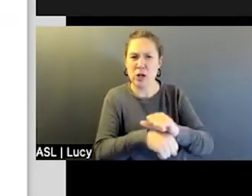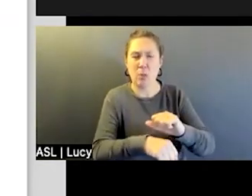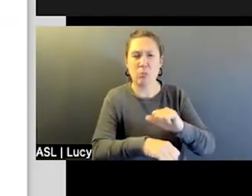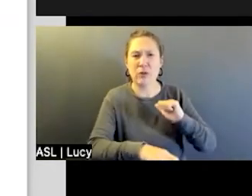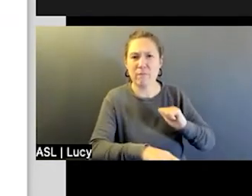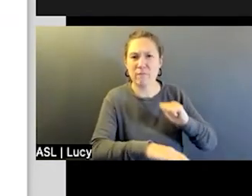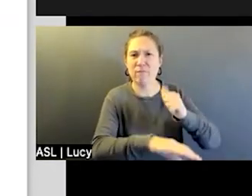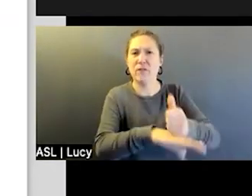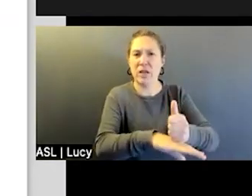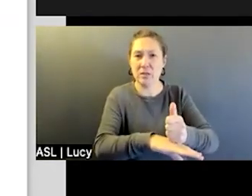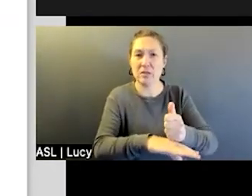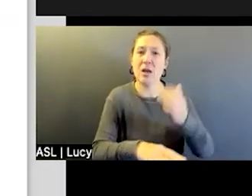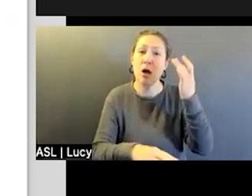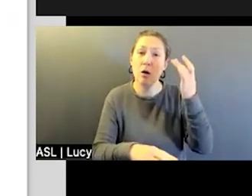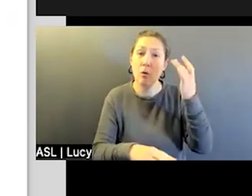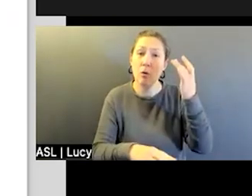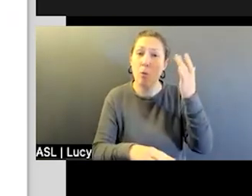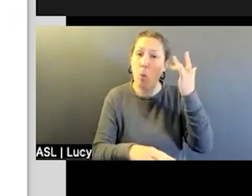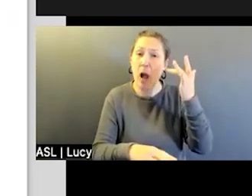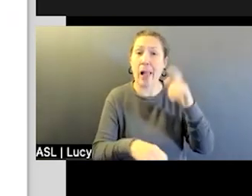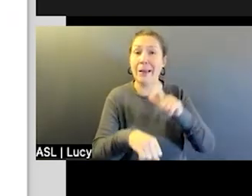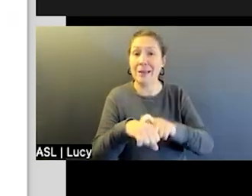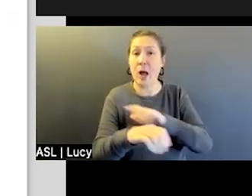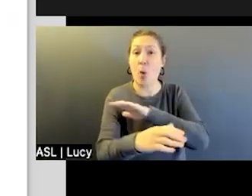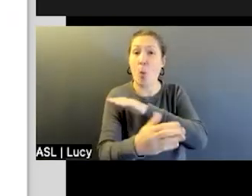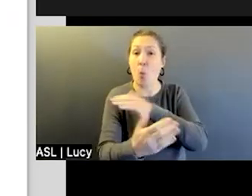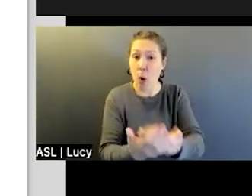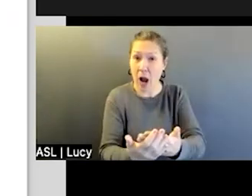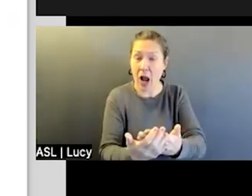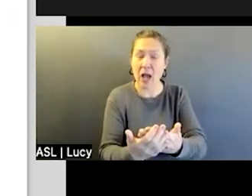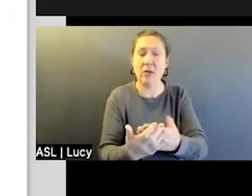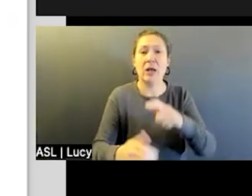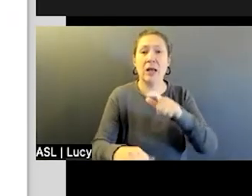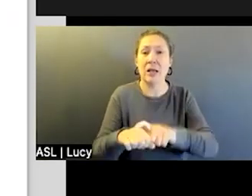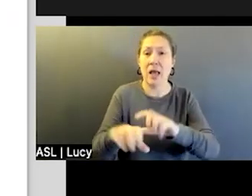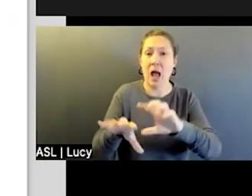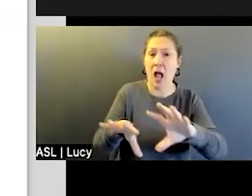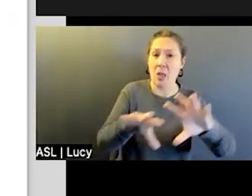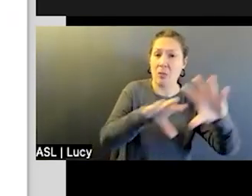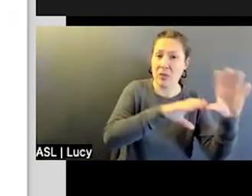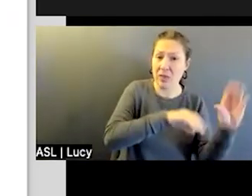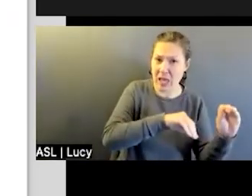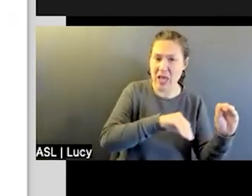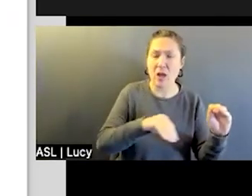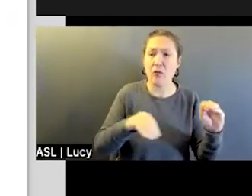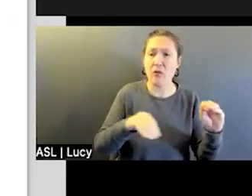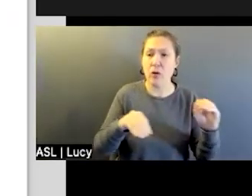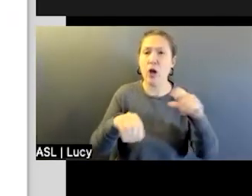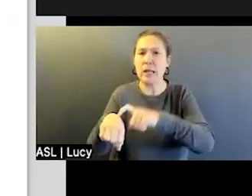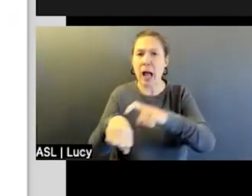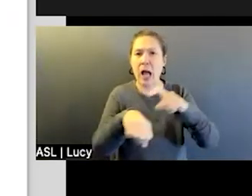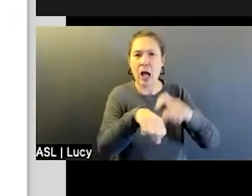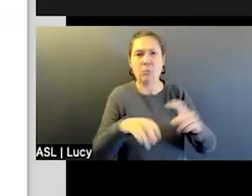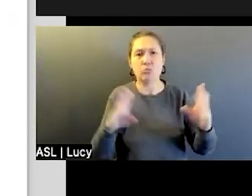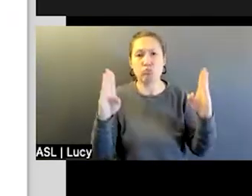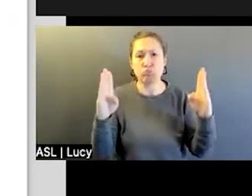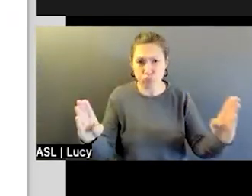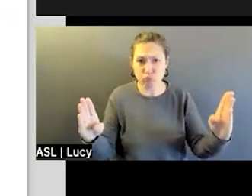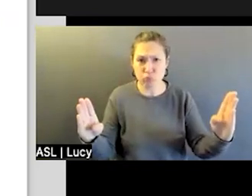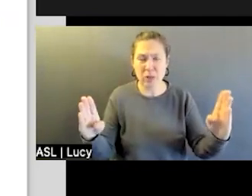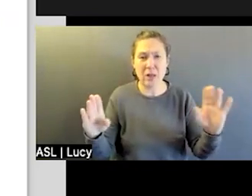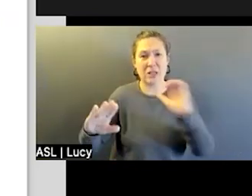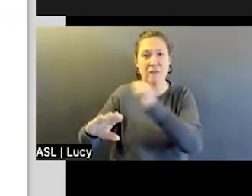fixed arrival times and leaving times, departure times for the passengers in all three